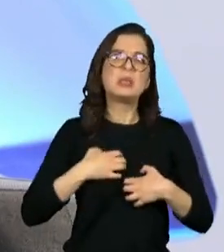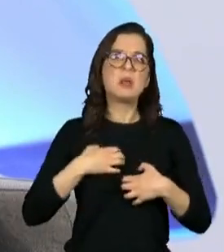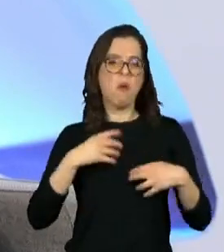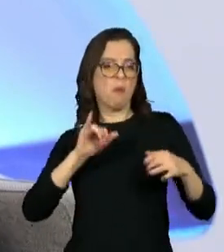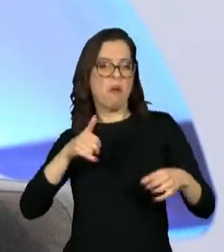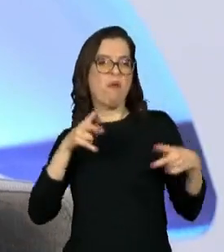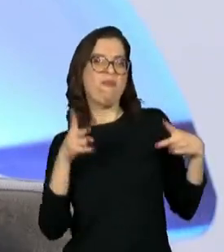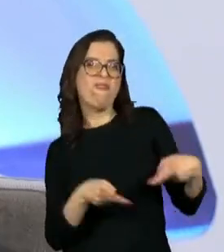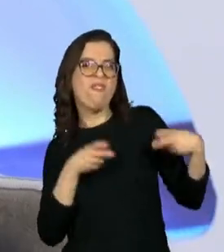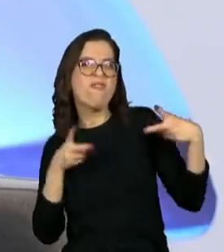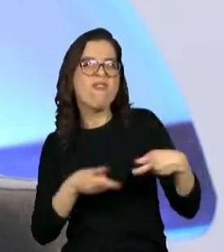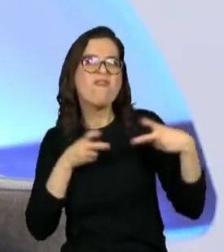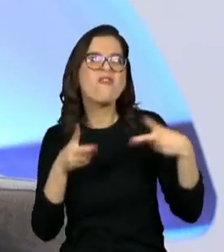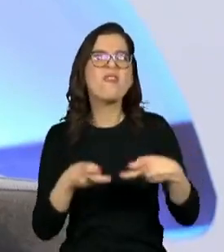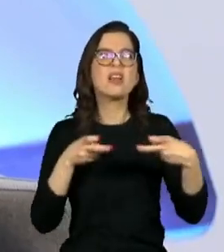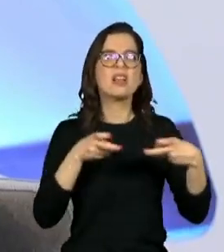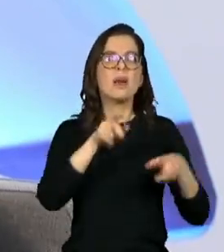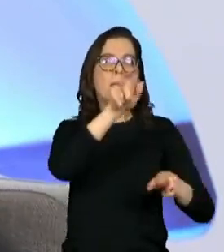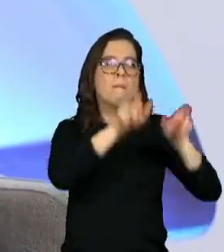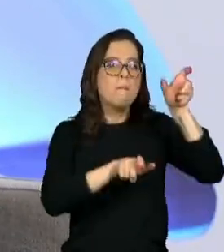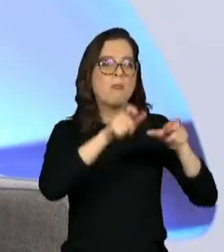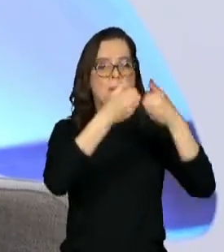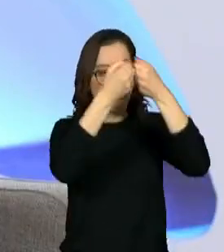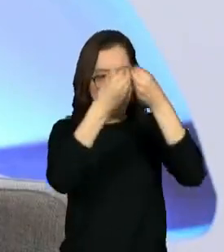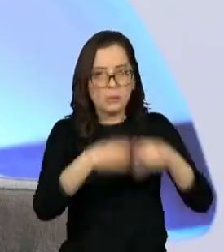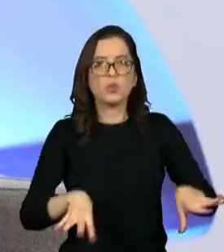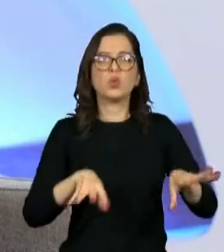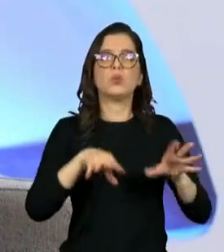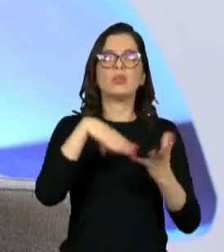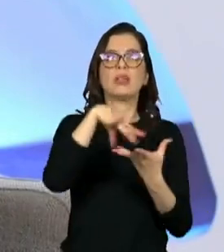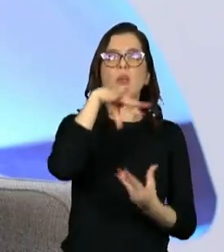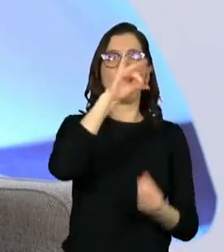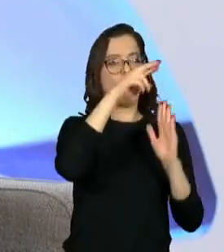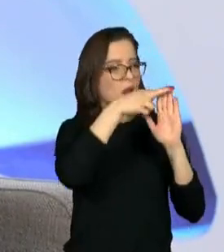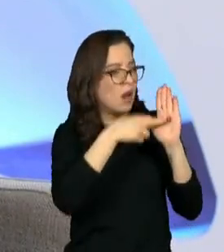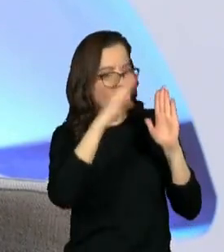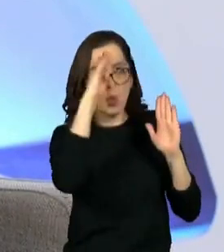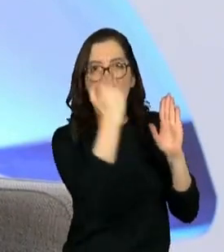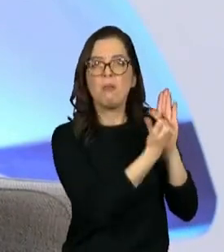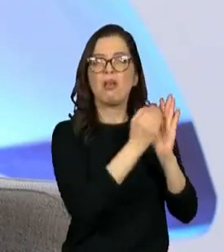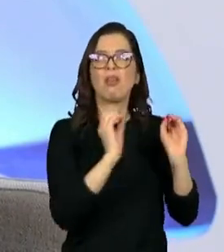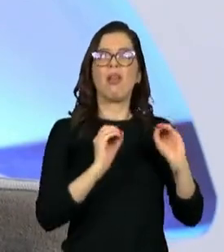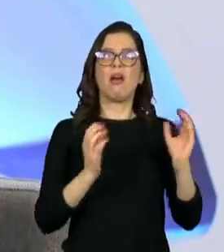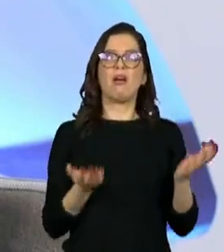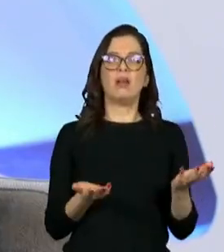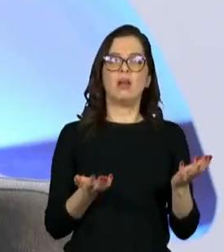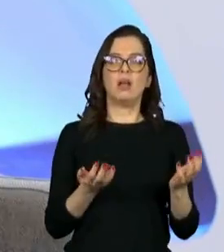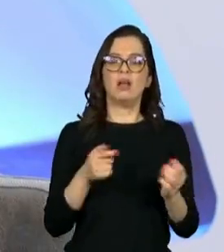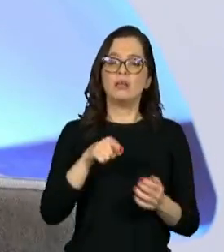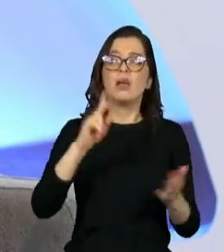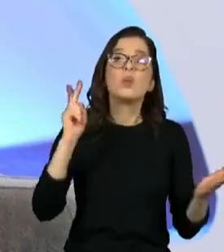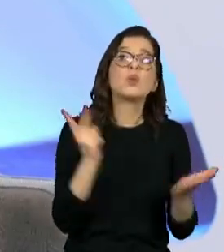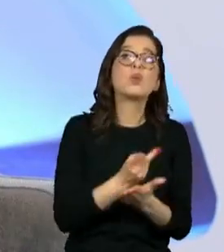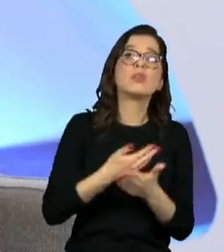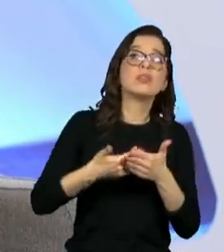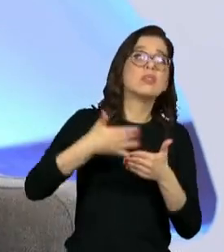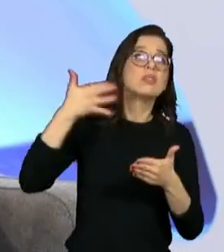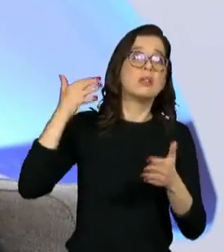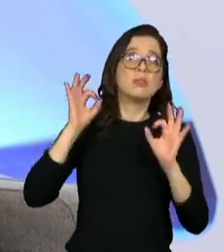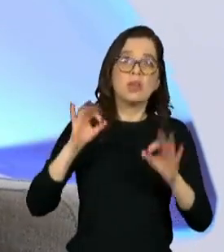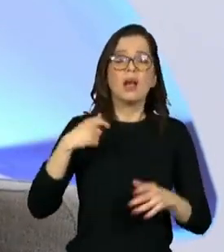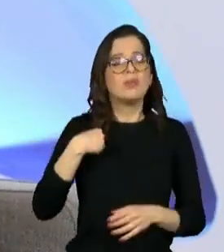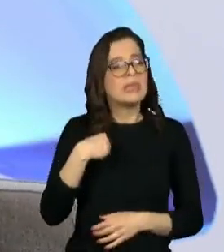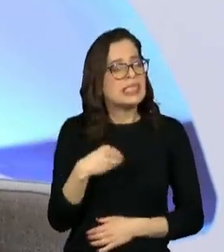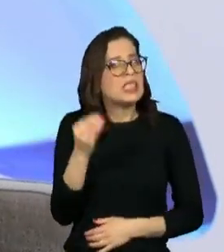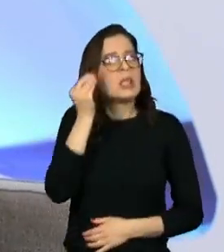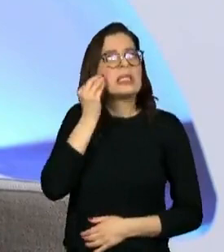that now have been exploited by those who are eroding democratic norms. And that hasn't really happened yet.